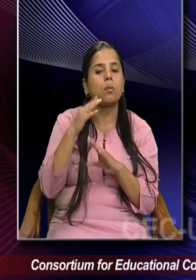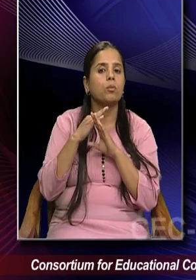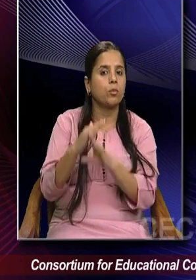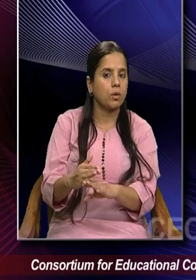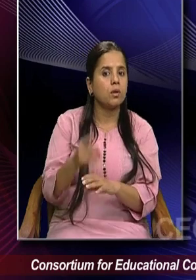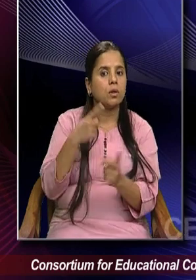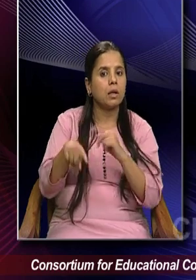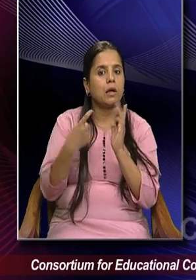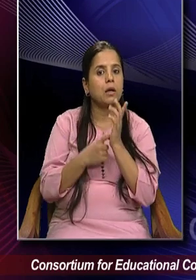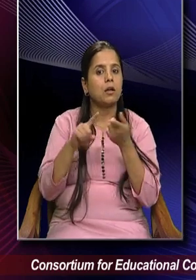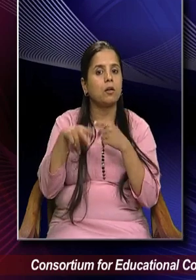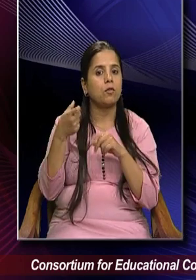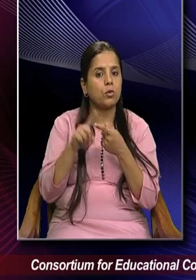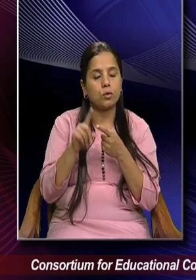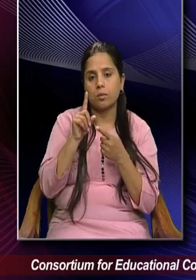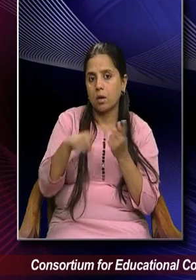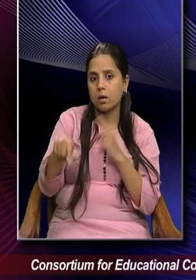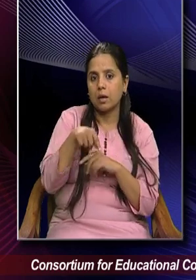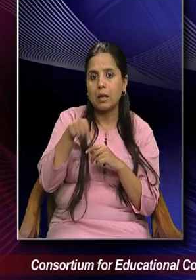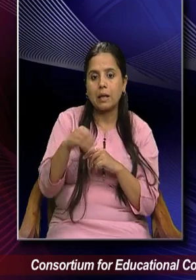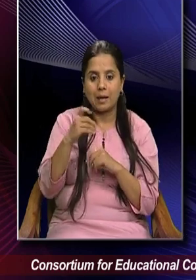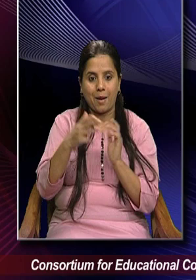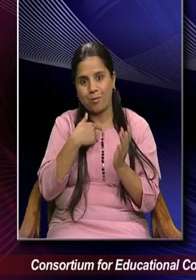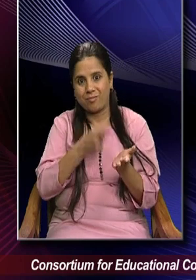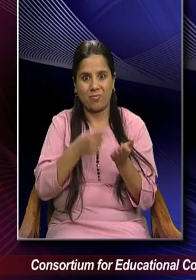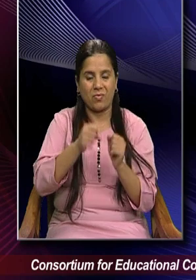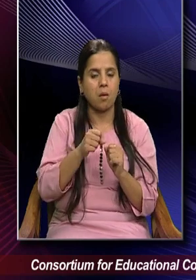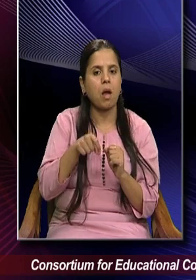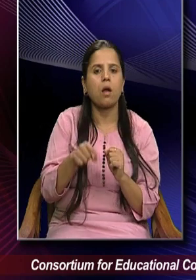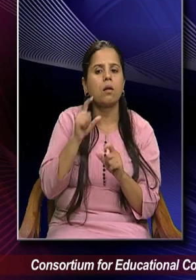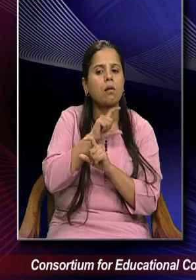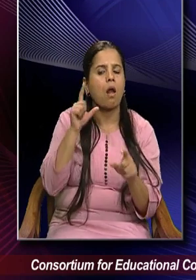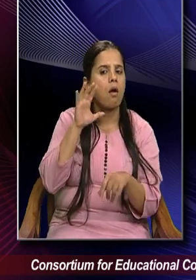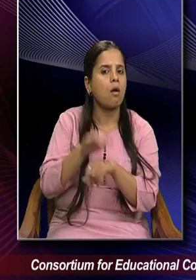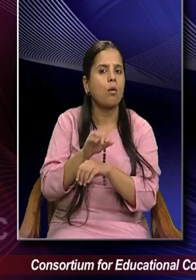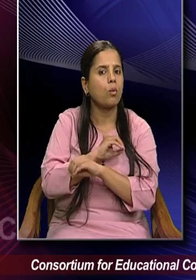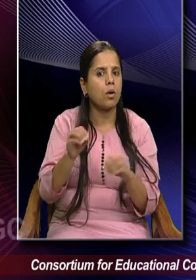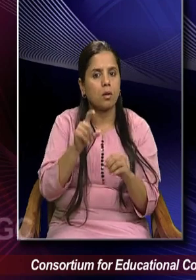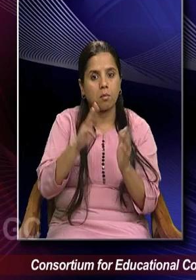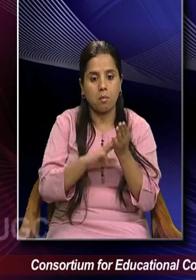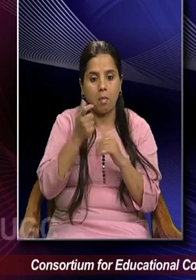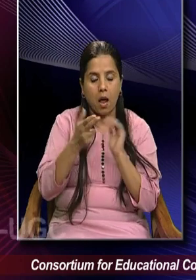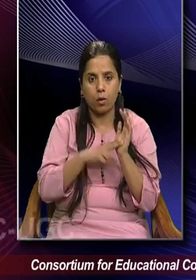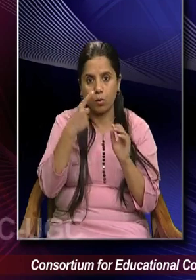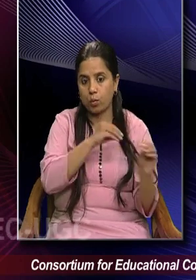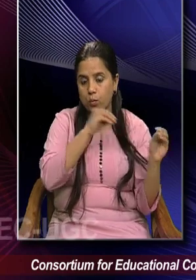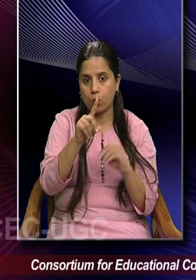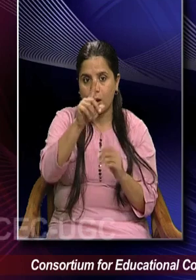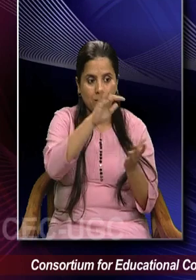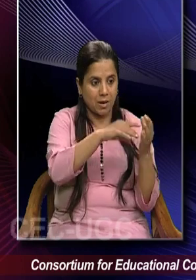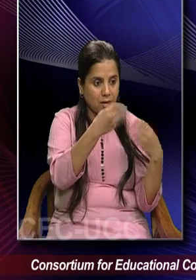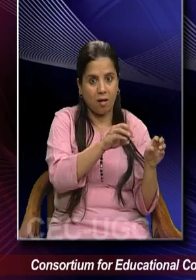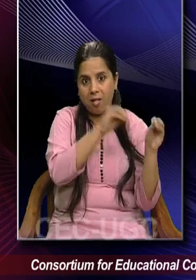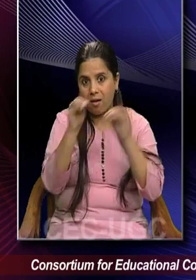as a refugee but whose claim has not yet been determined. Migrant, a broader term for someone moving from one place to